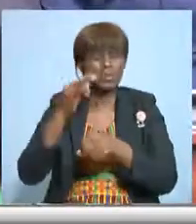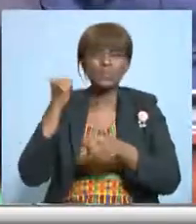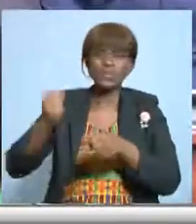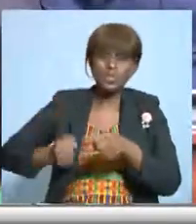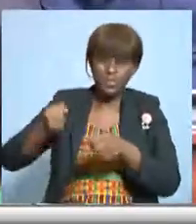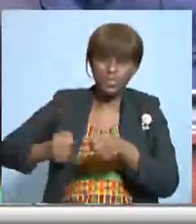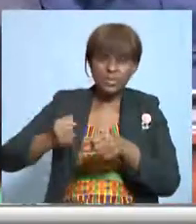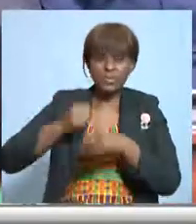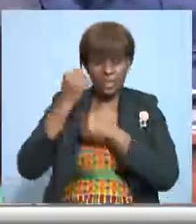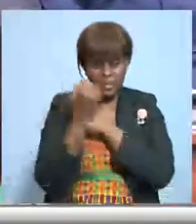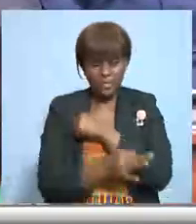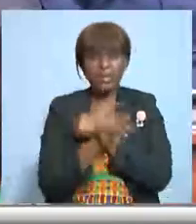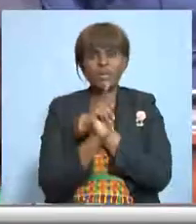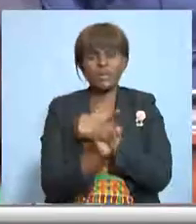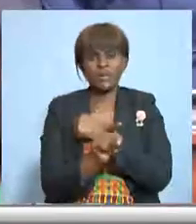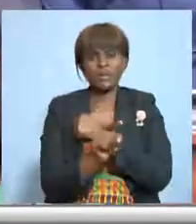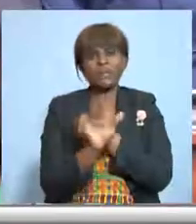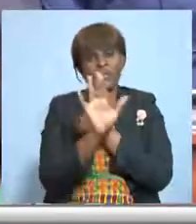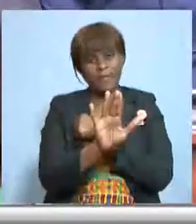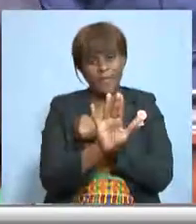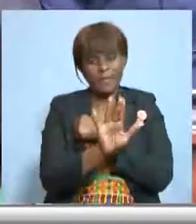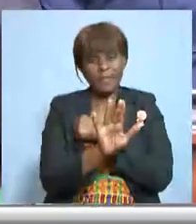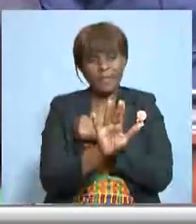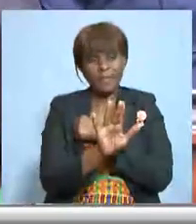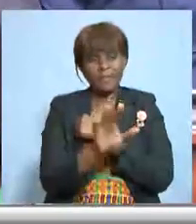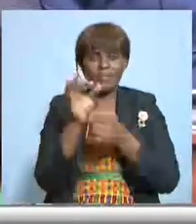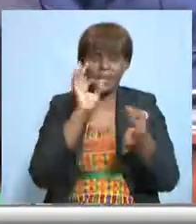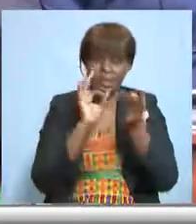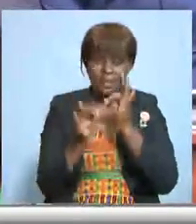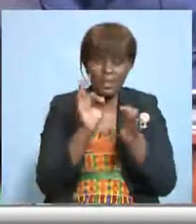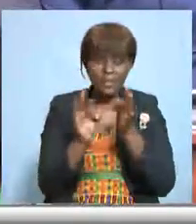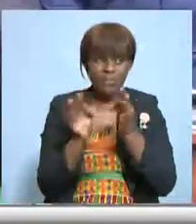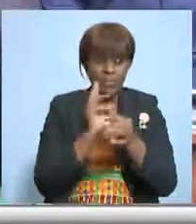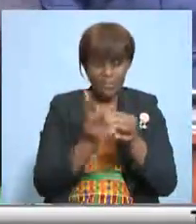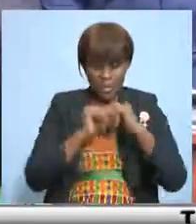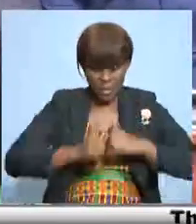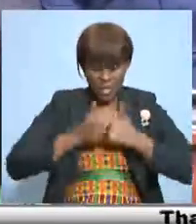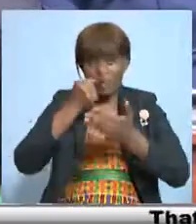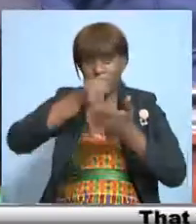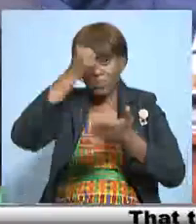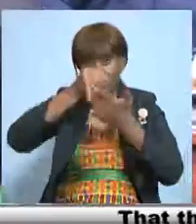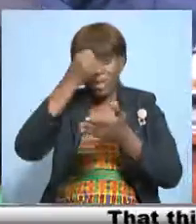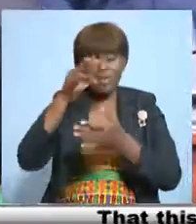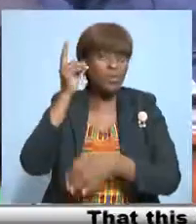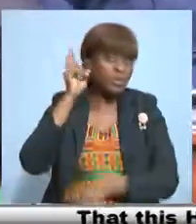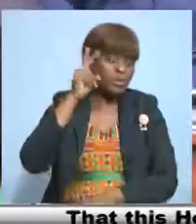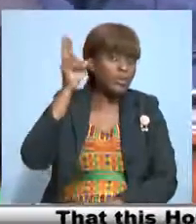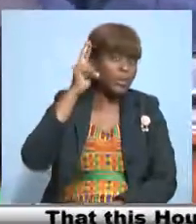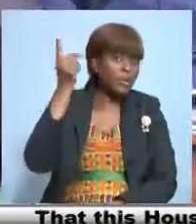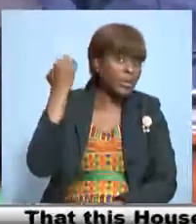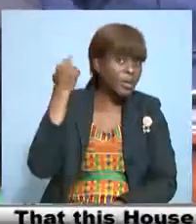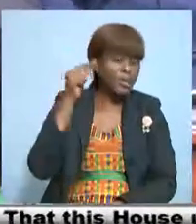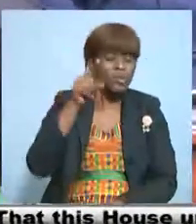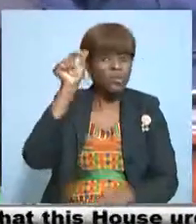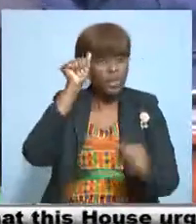of Chiefs and Traditional Affairs. If we are students of history, you will agree with